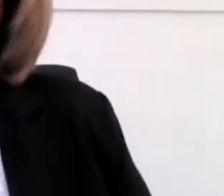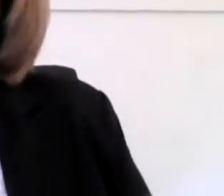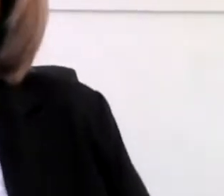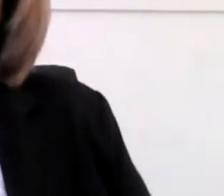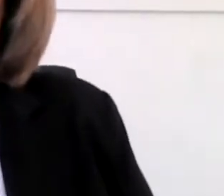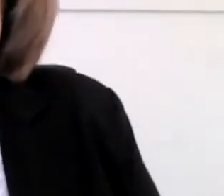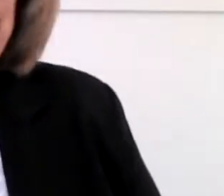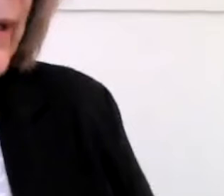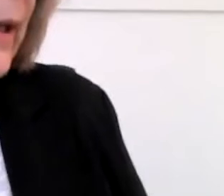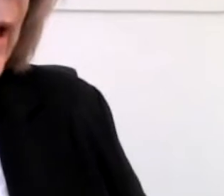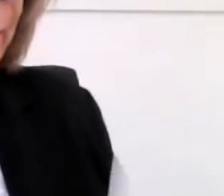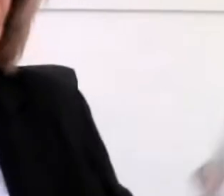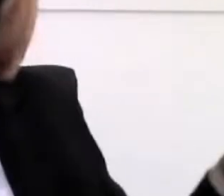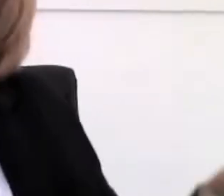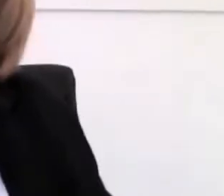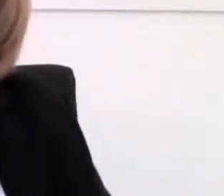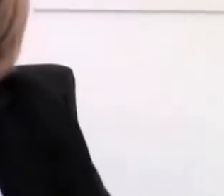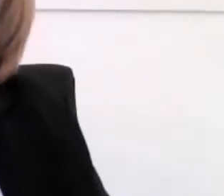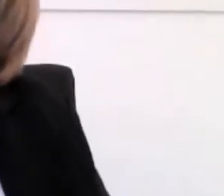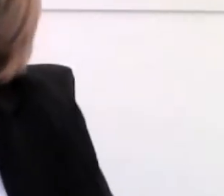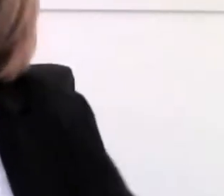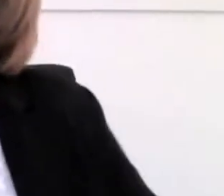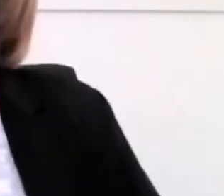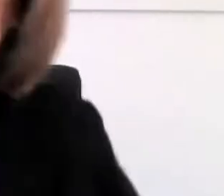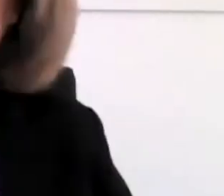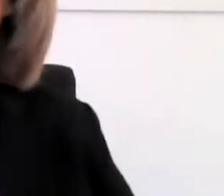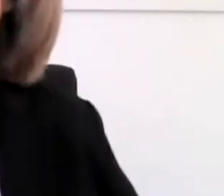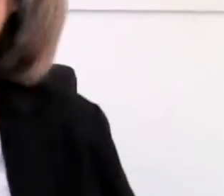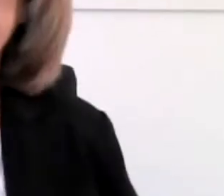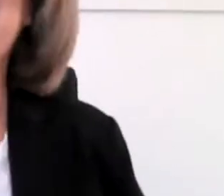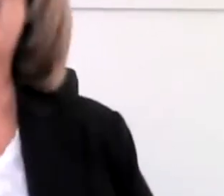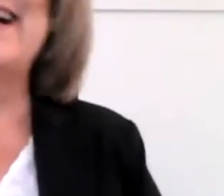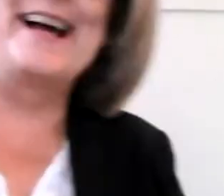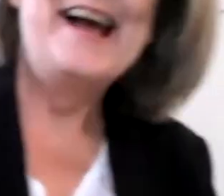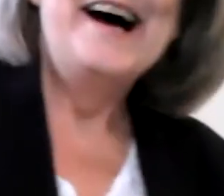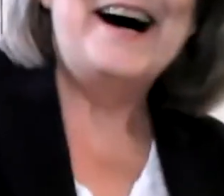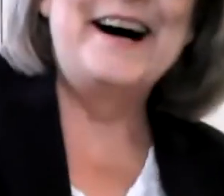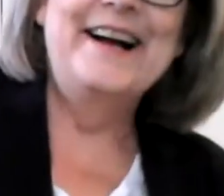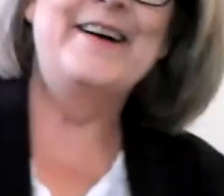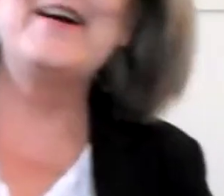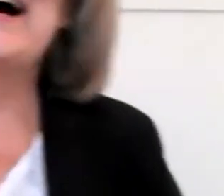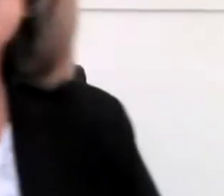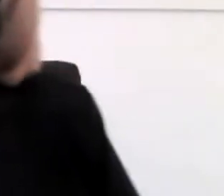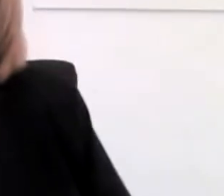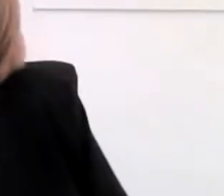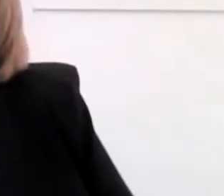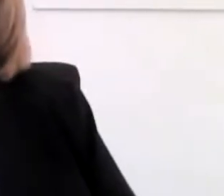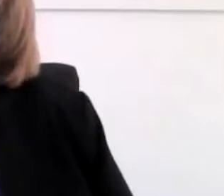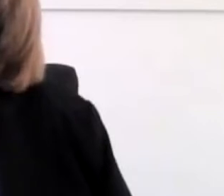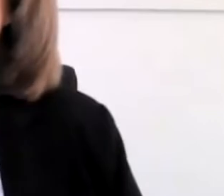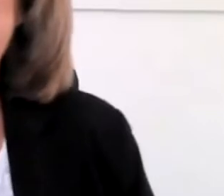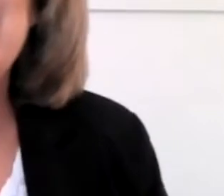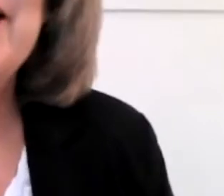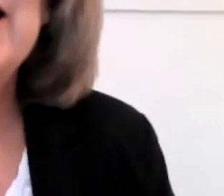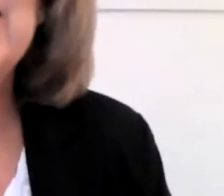those? So that is a really important question and a very hot topic. A very hot topic.